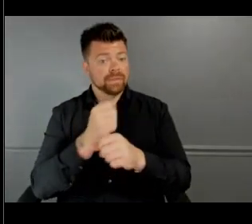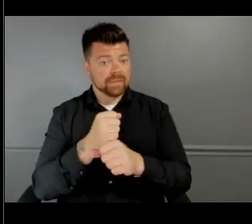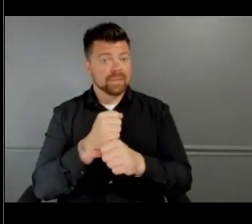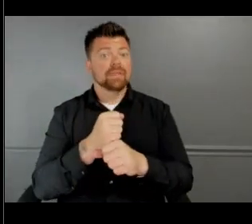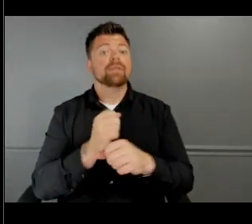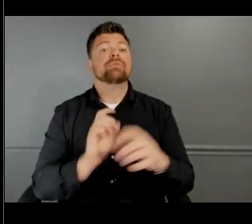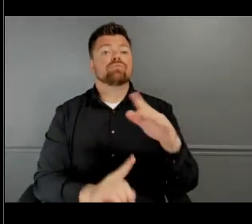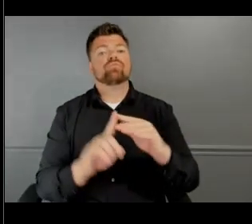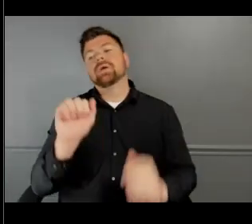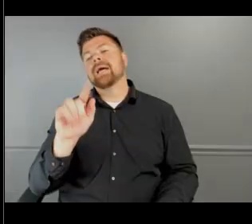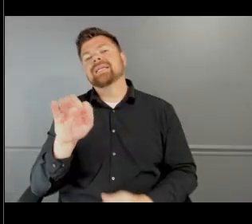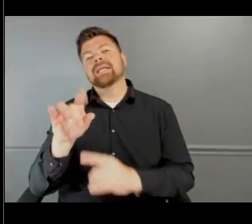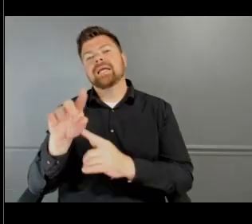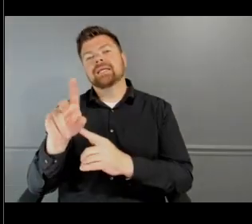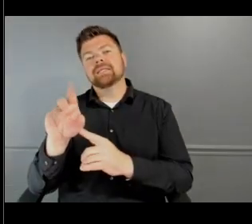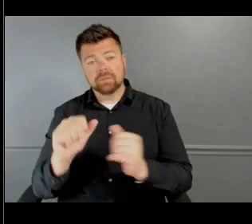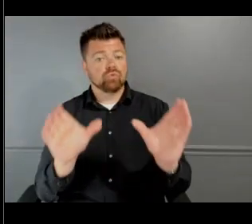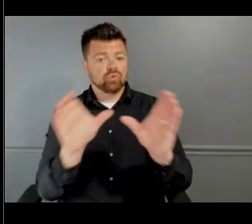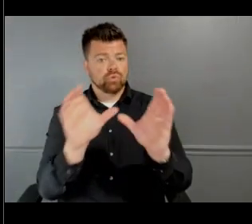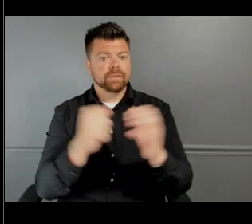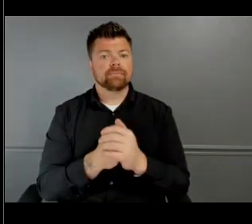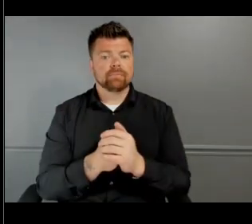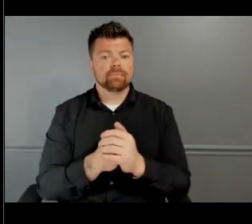an attendance certificate.